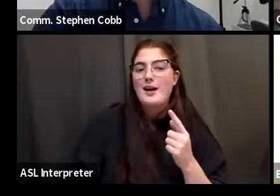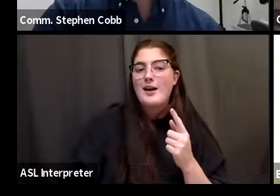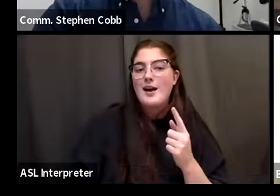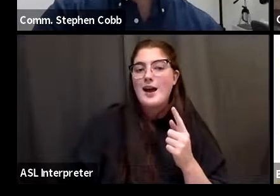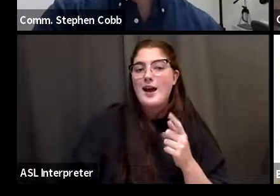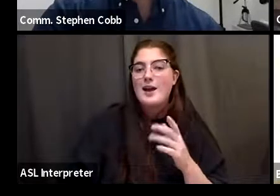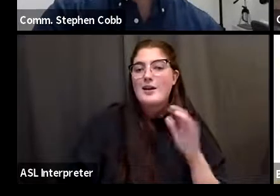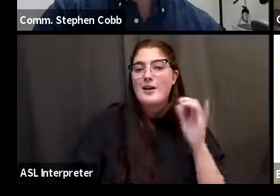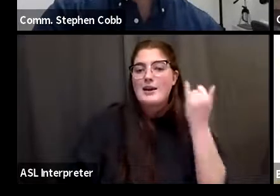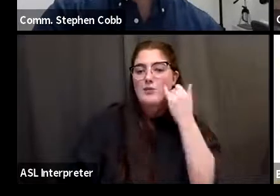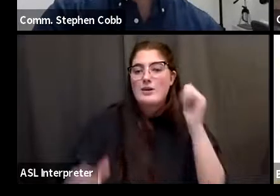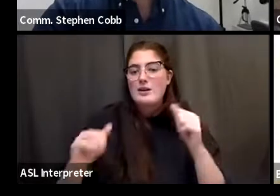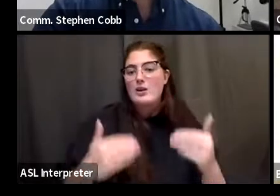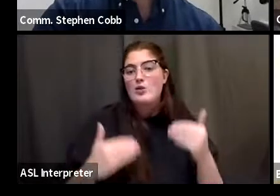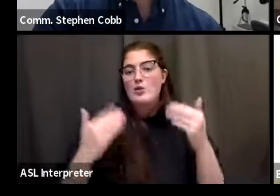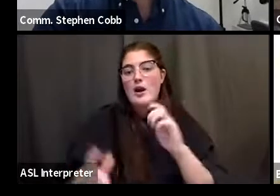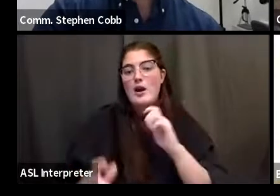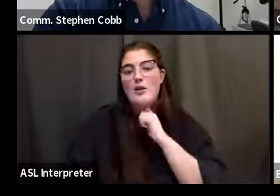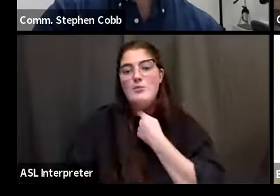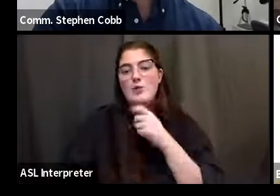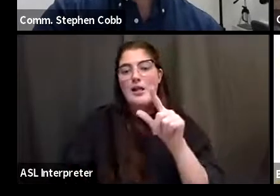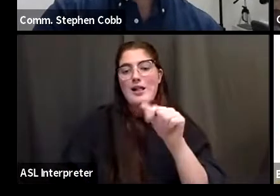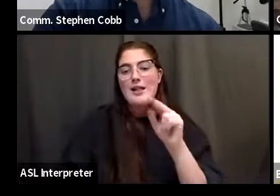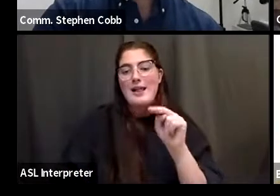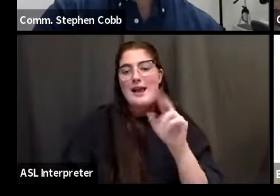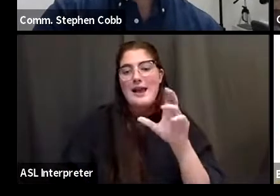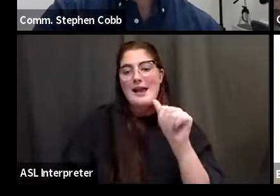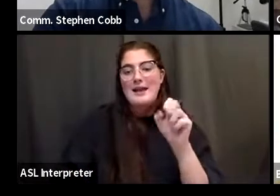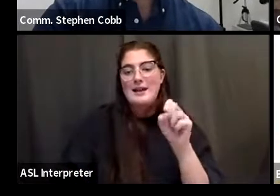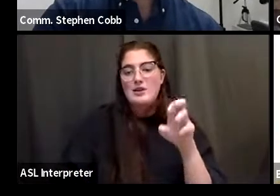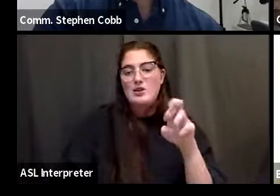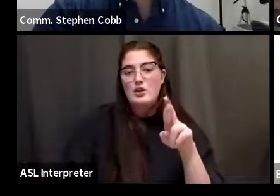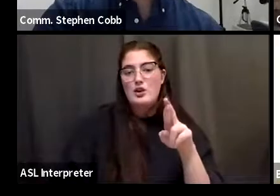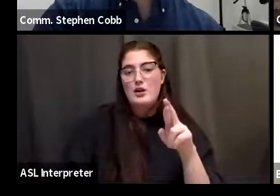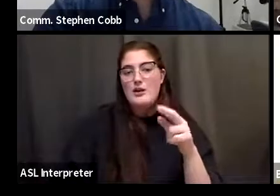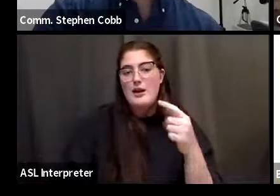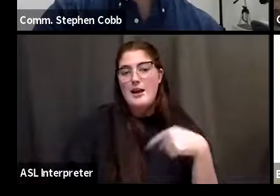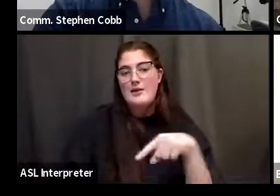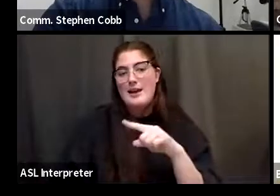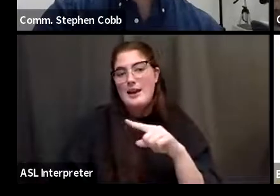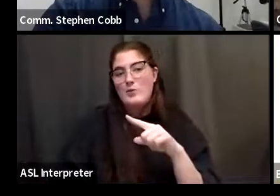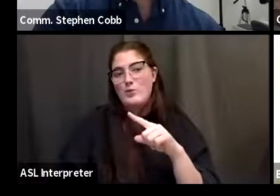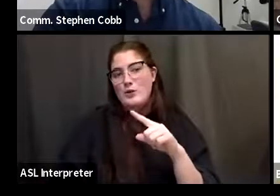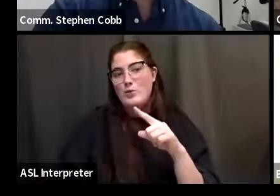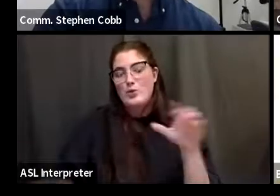mic. If we could go ahead and mute Miss Lancaster, and then we'll redo that voice vote.